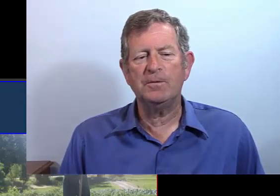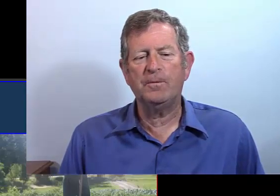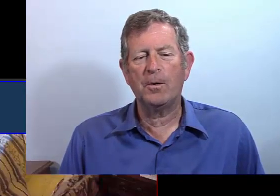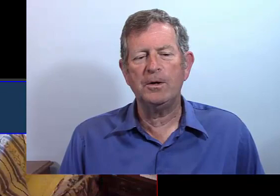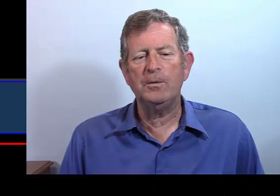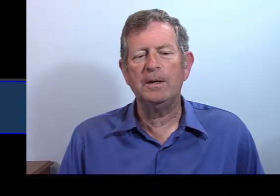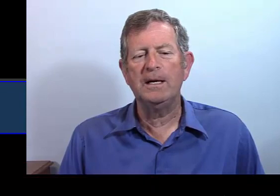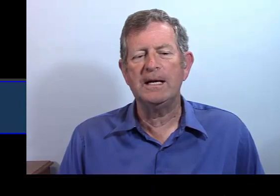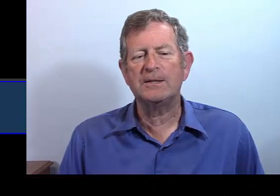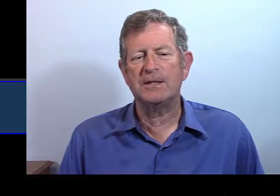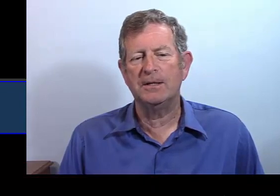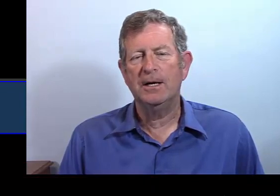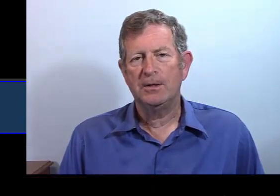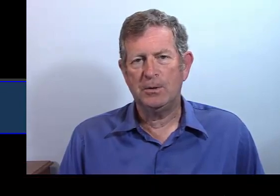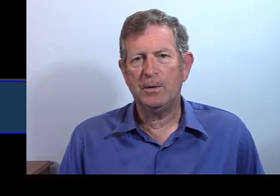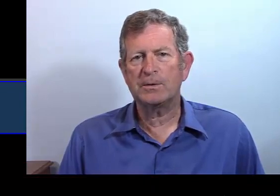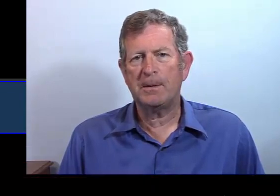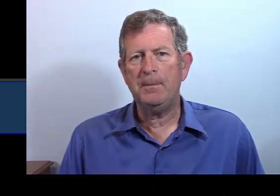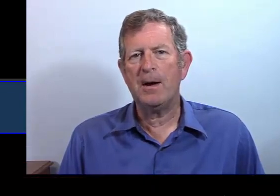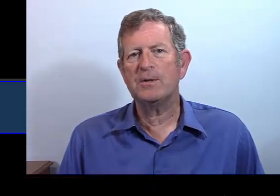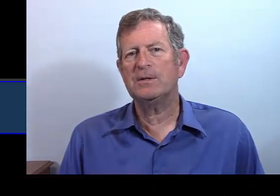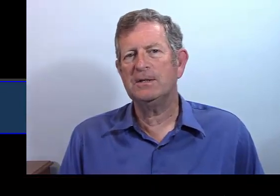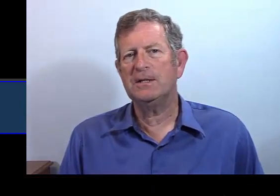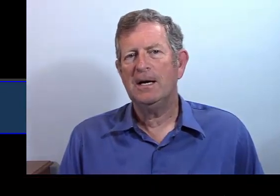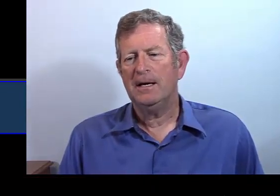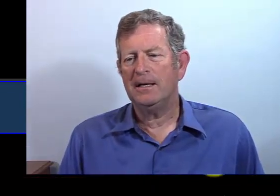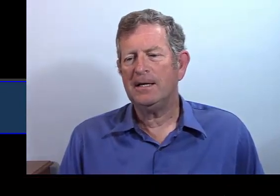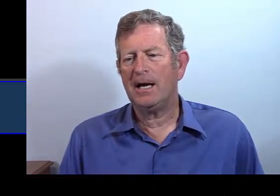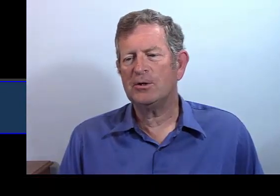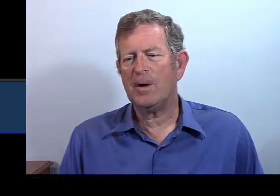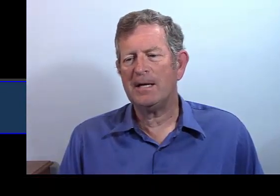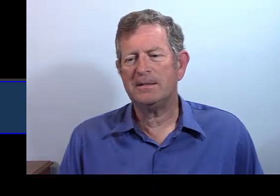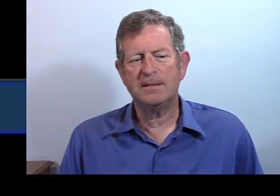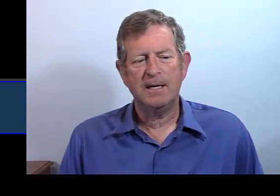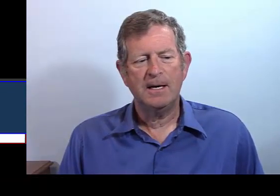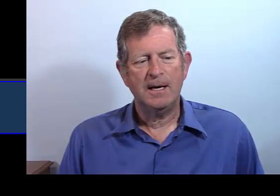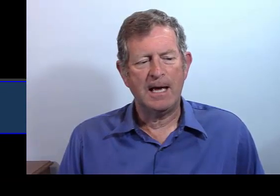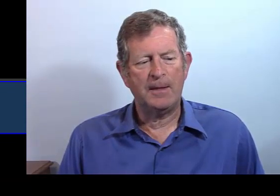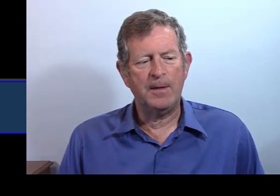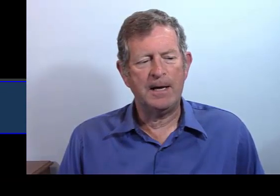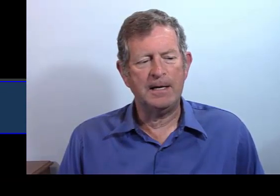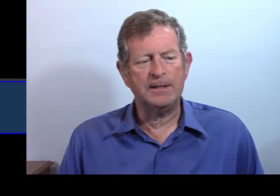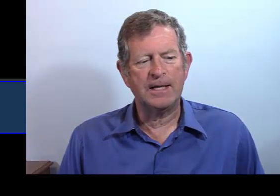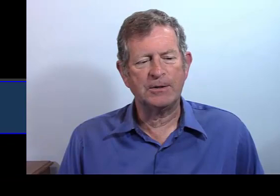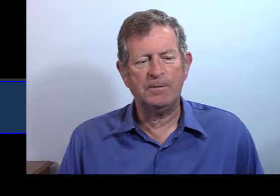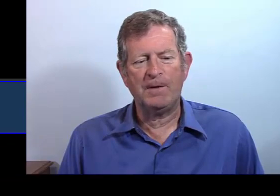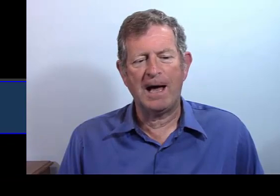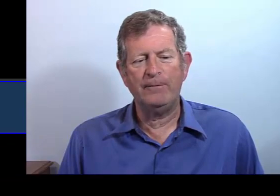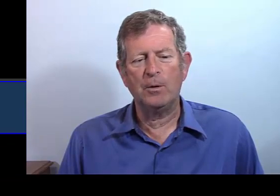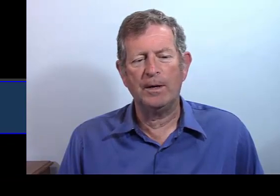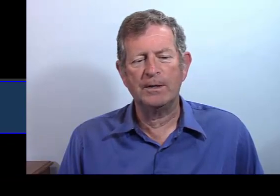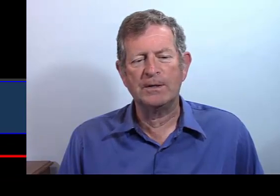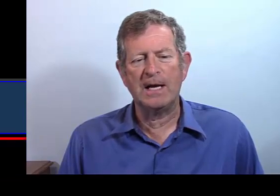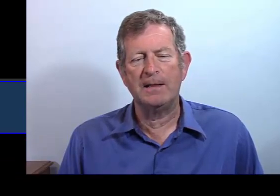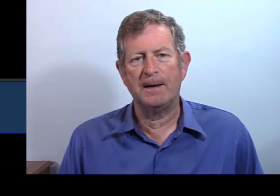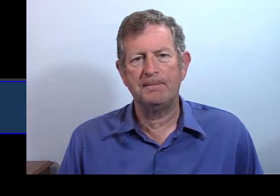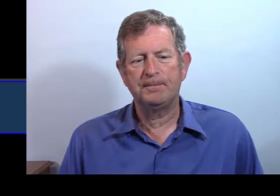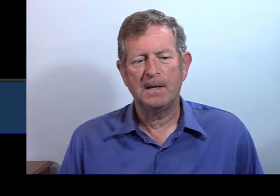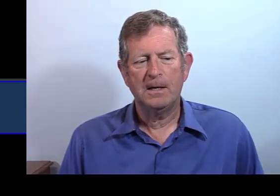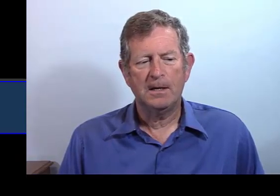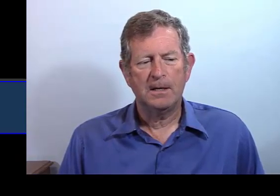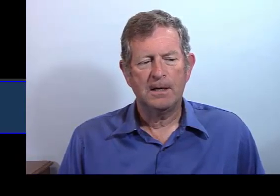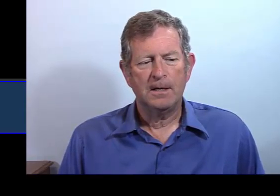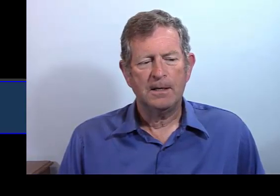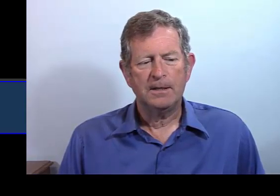actually in section 4, you listen to those comparisons and contrasts, and then in section 5, you're going to say